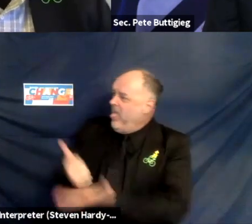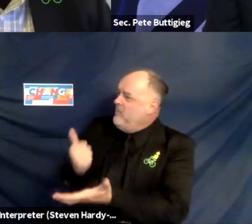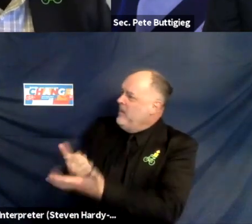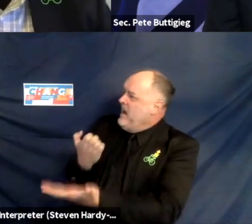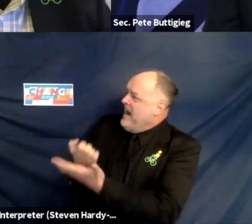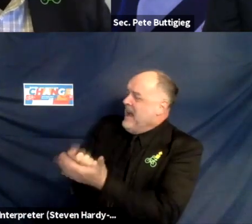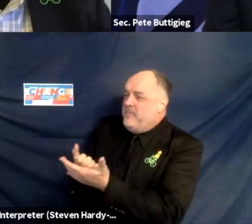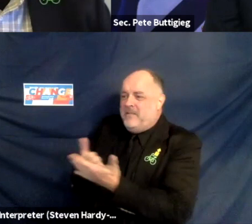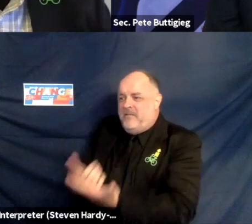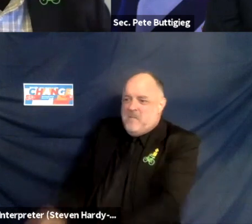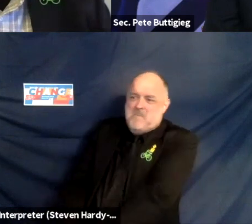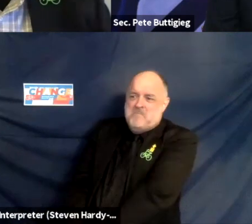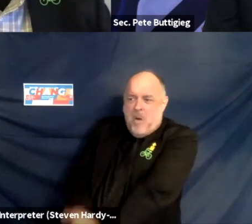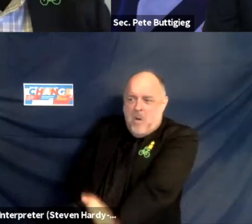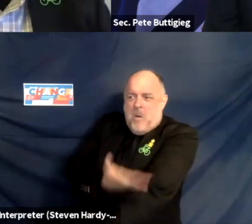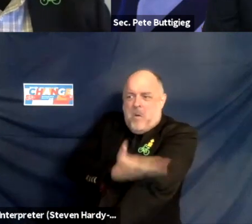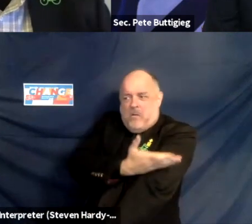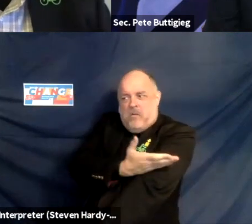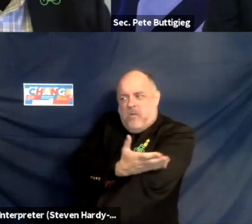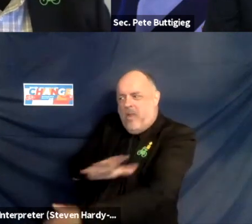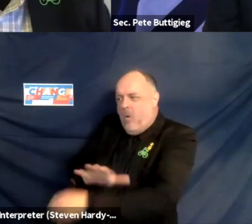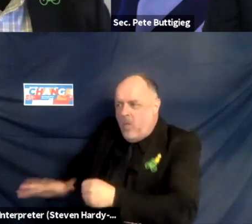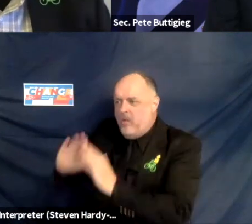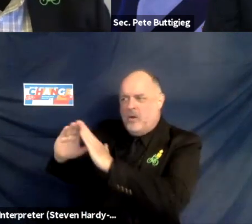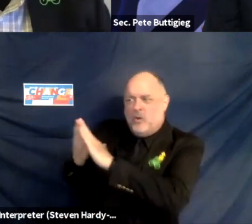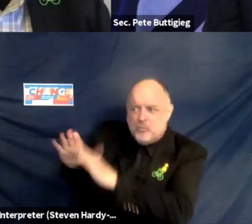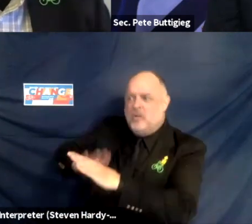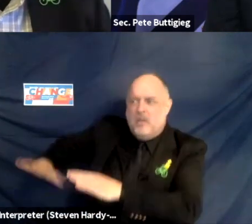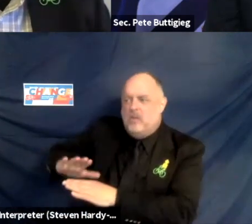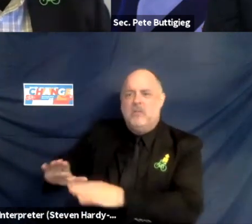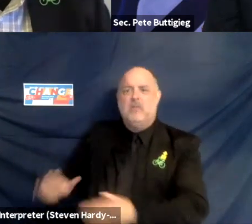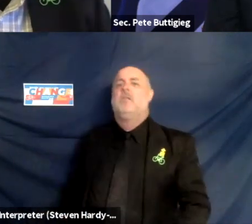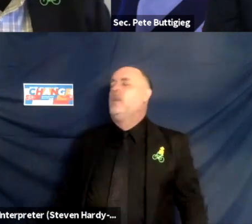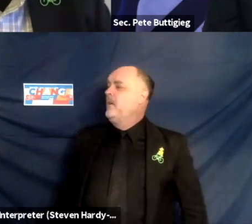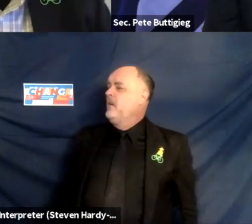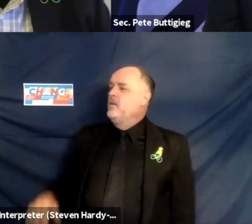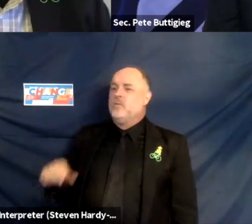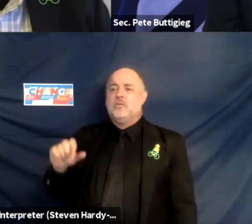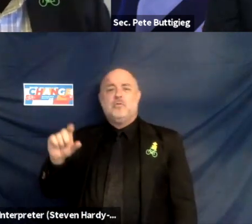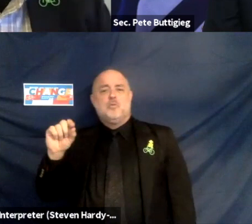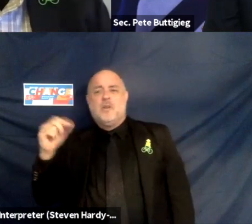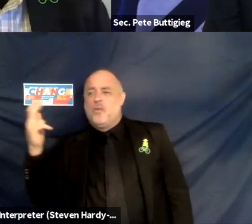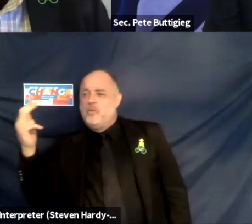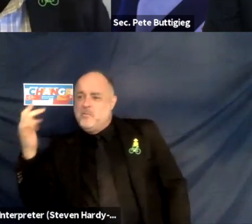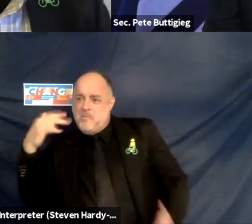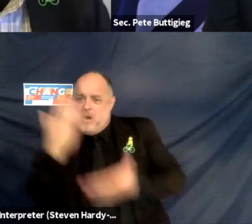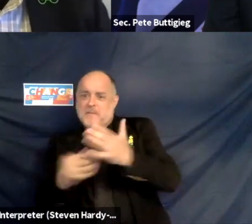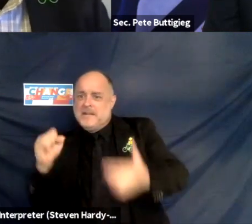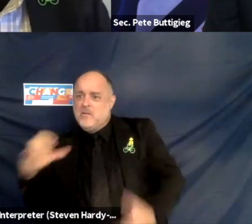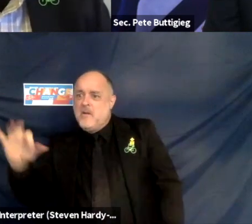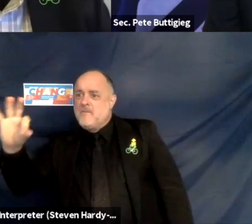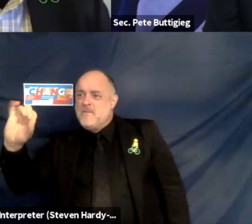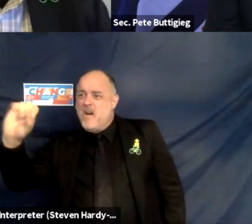underinvested corridors and in our urban core. In 2014, we were part of Secretary Fox's Mayor's Challenge for Safer People, Safer